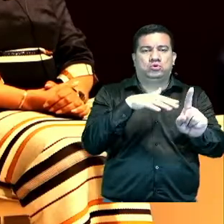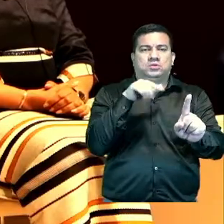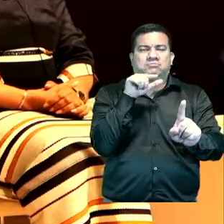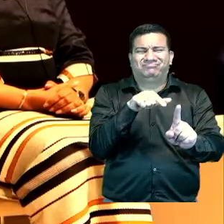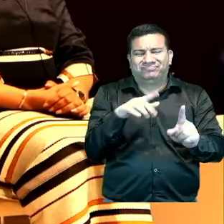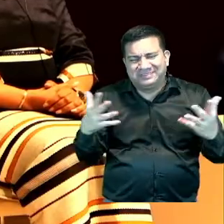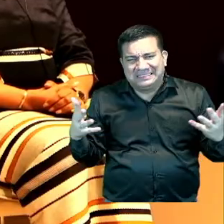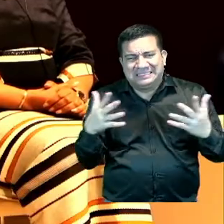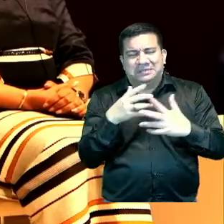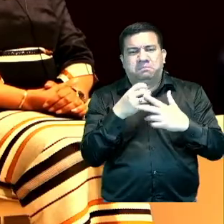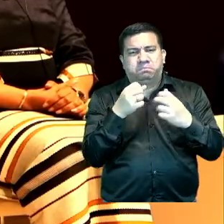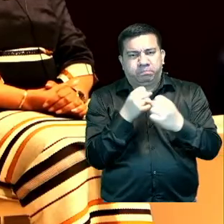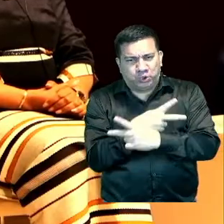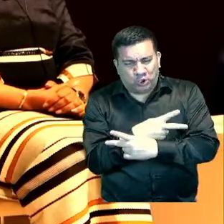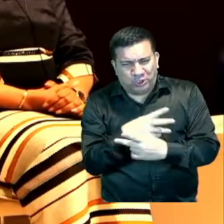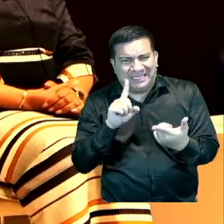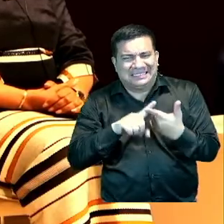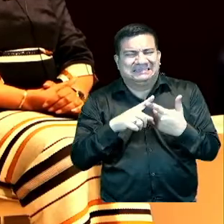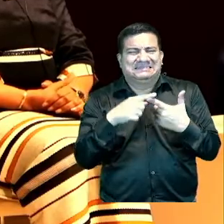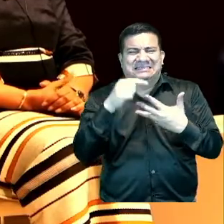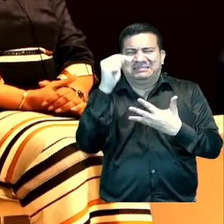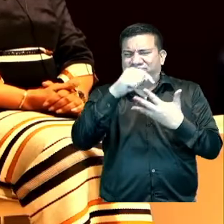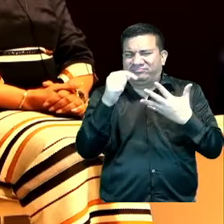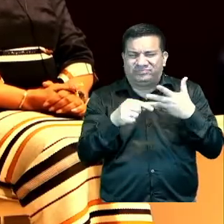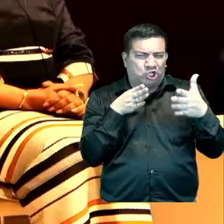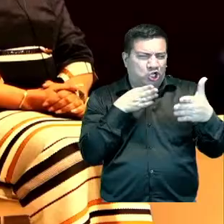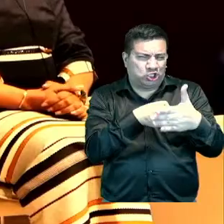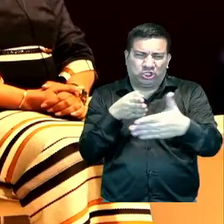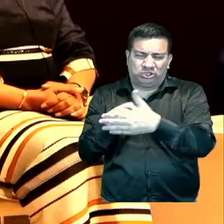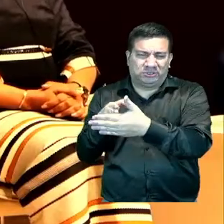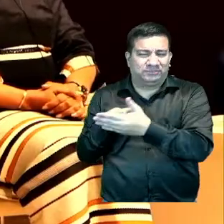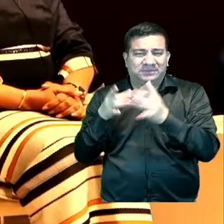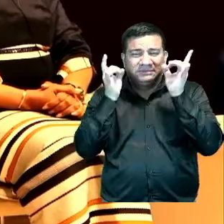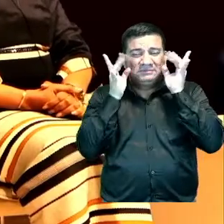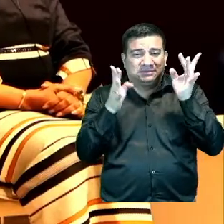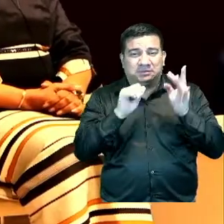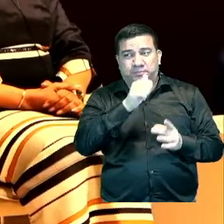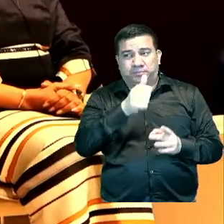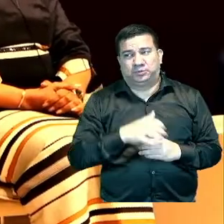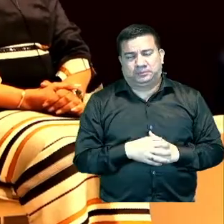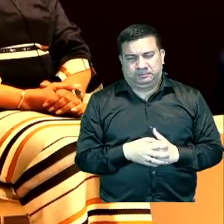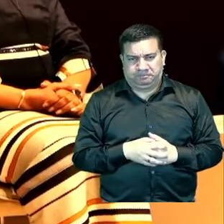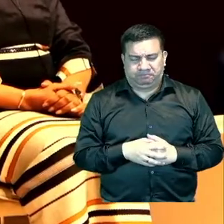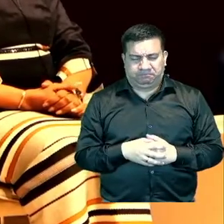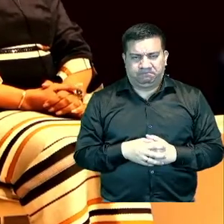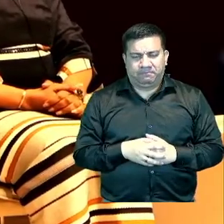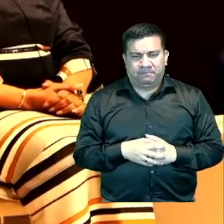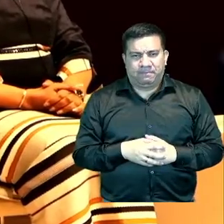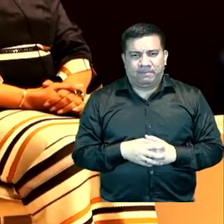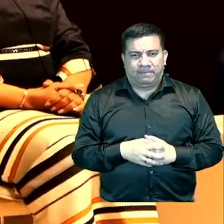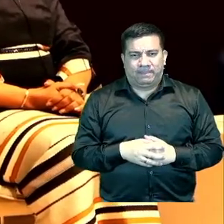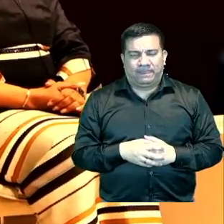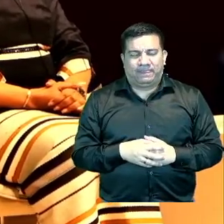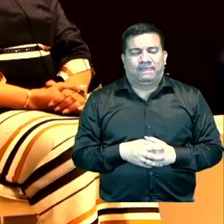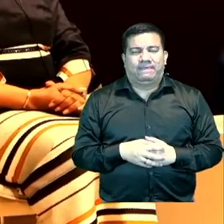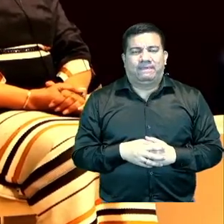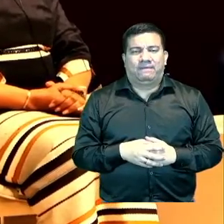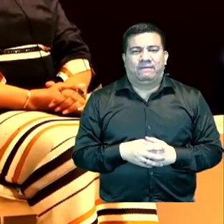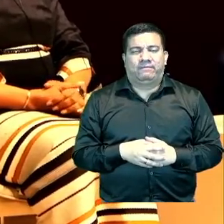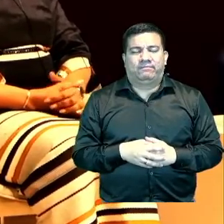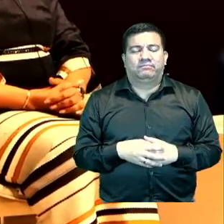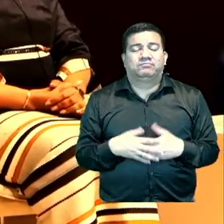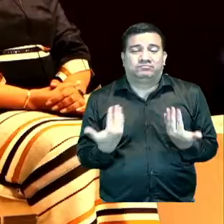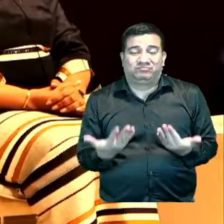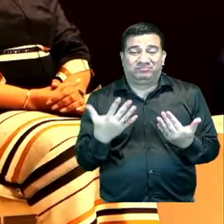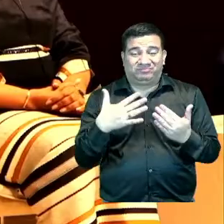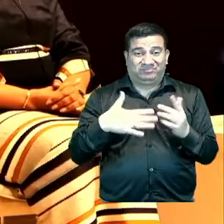facing the context of violence and attacks of the extreme right-wing and also progressive groups. And in this